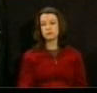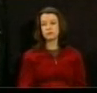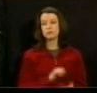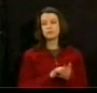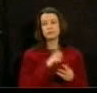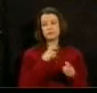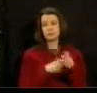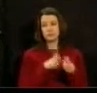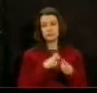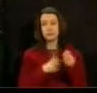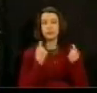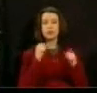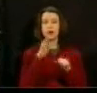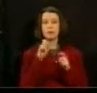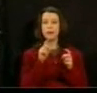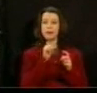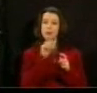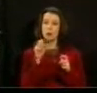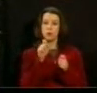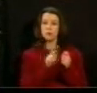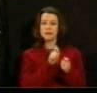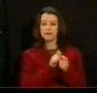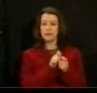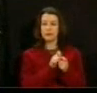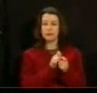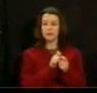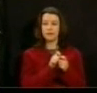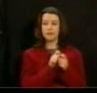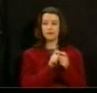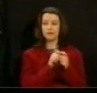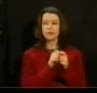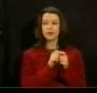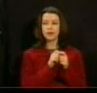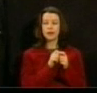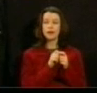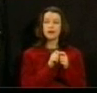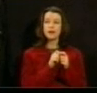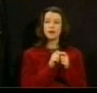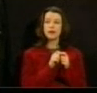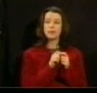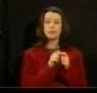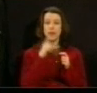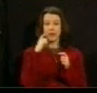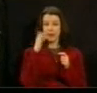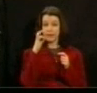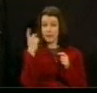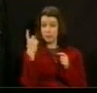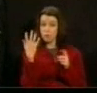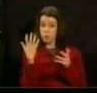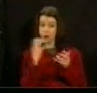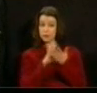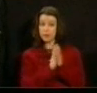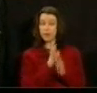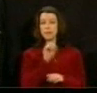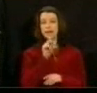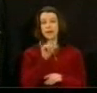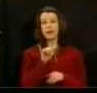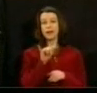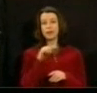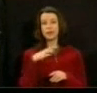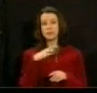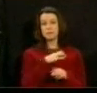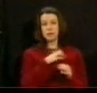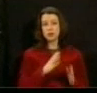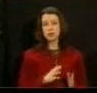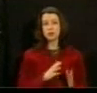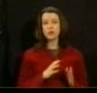of trying to be too specific instead of just all materials. But I think someone wanting to be county commissioner or a county-wide office holder, I think they're going to get to